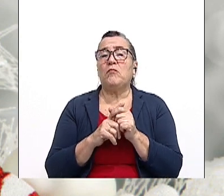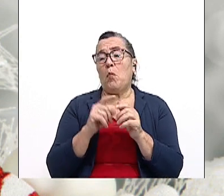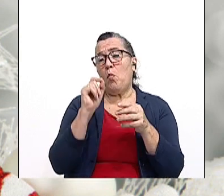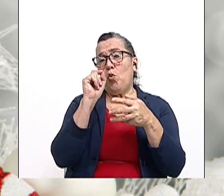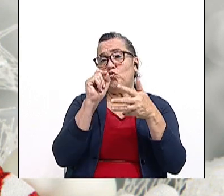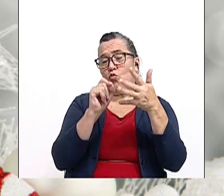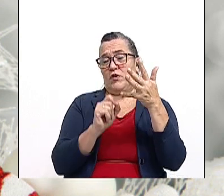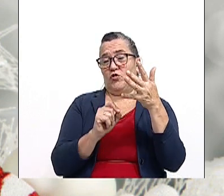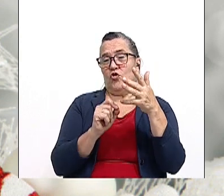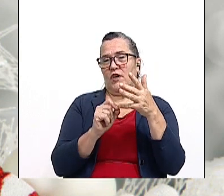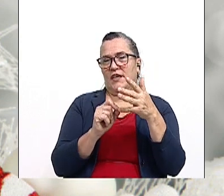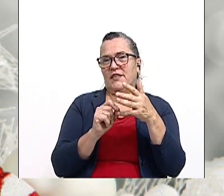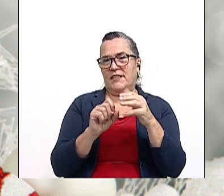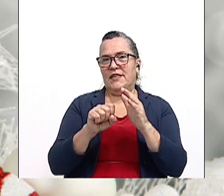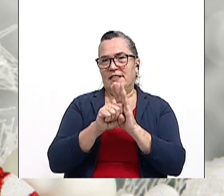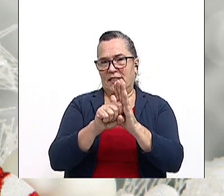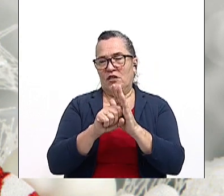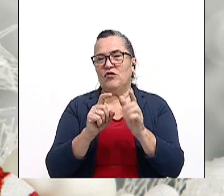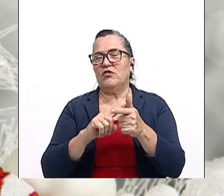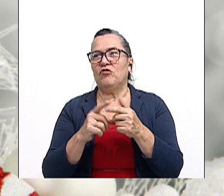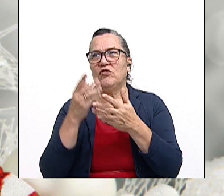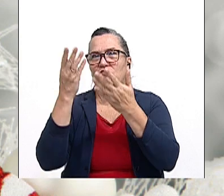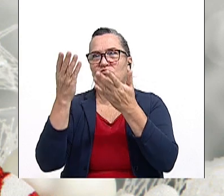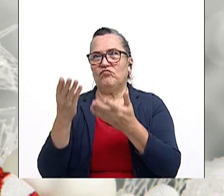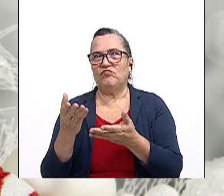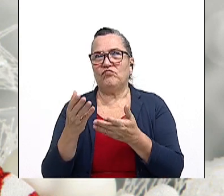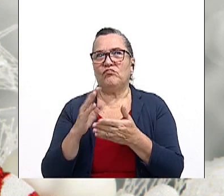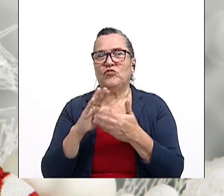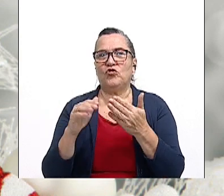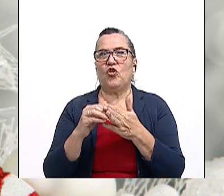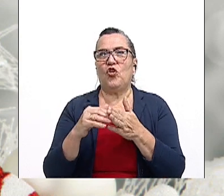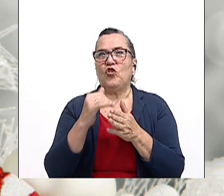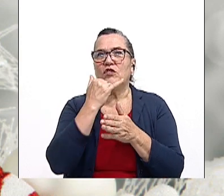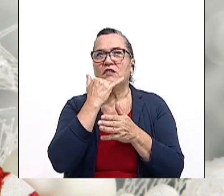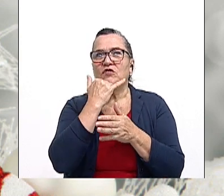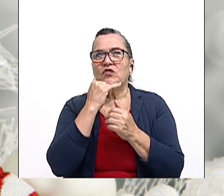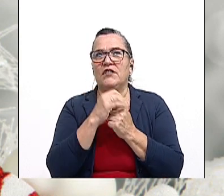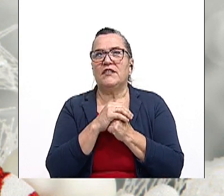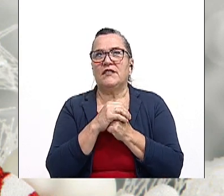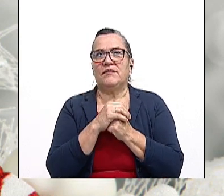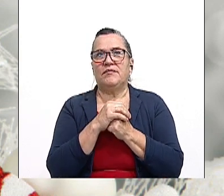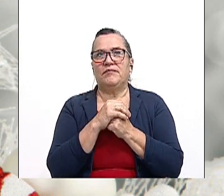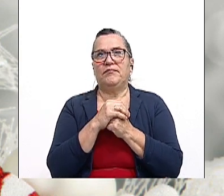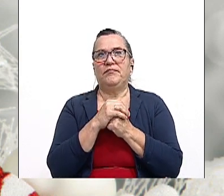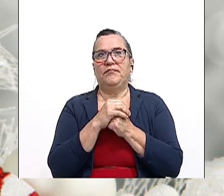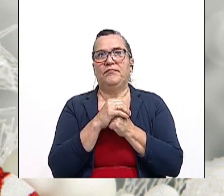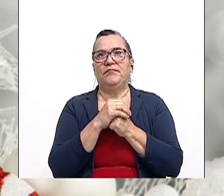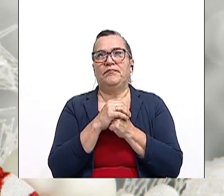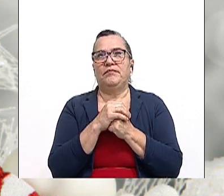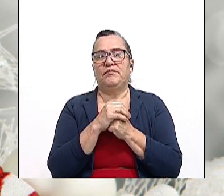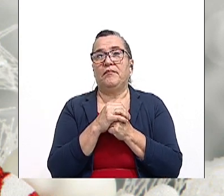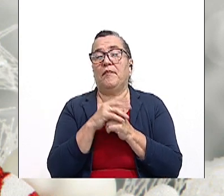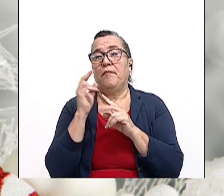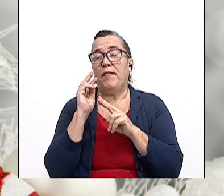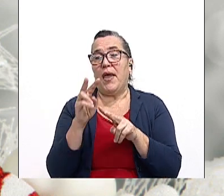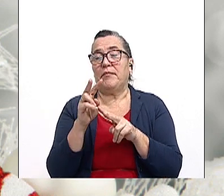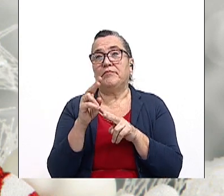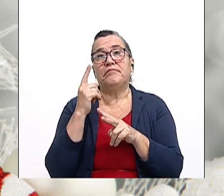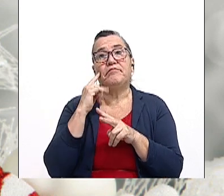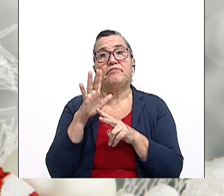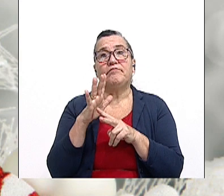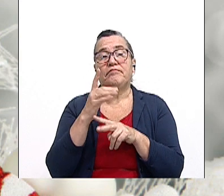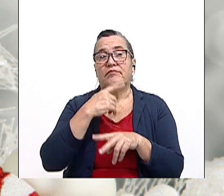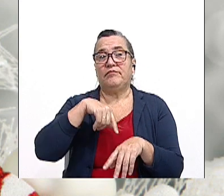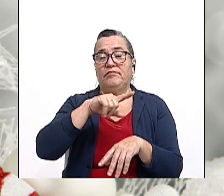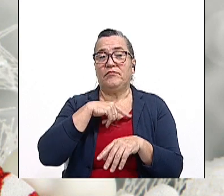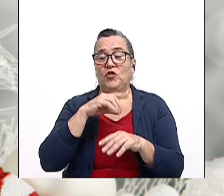punctuation signs, okay? So here you have all the mistakes, okay? So, well, it seems that